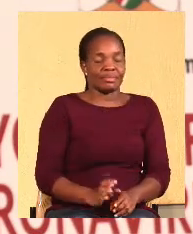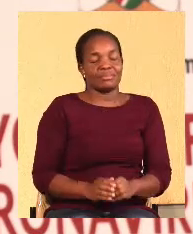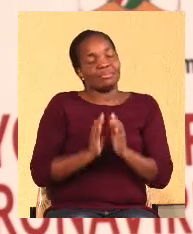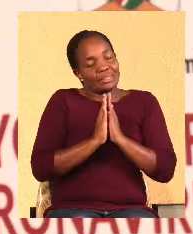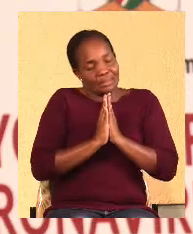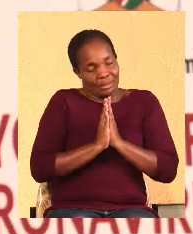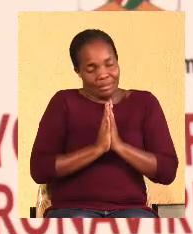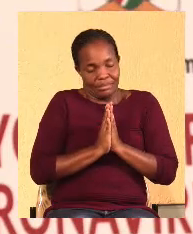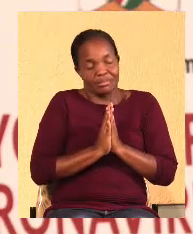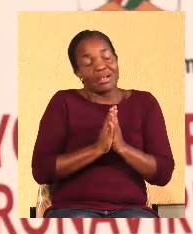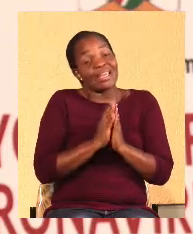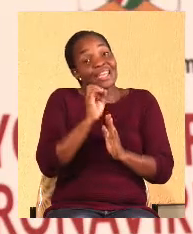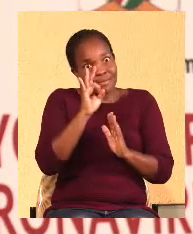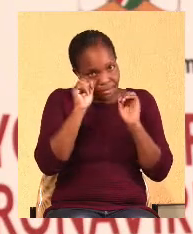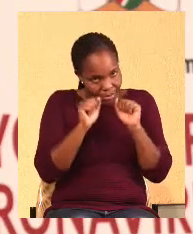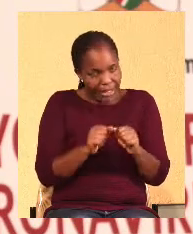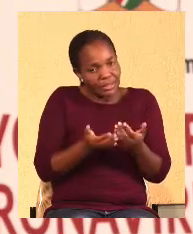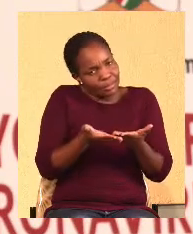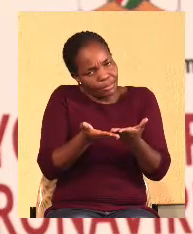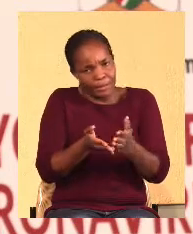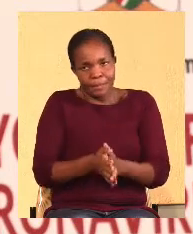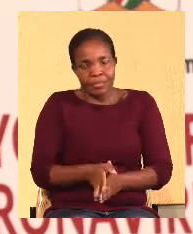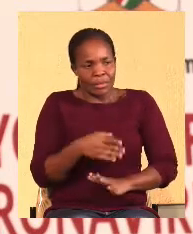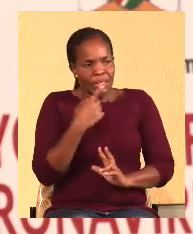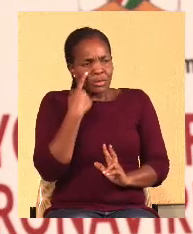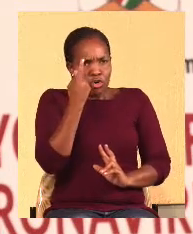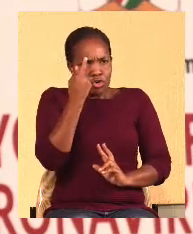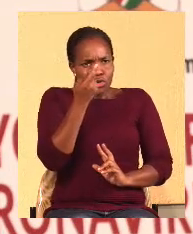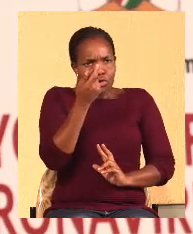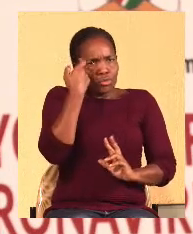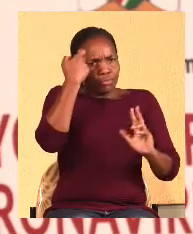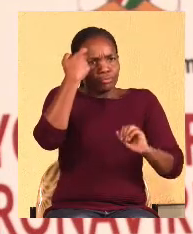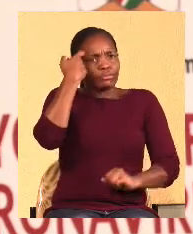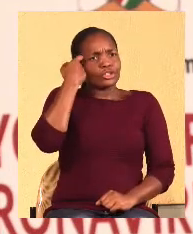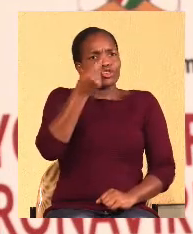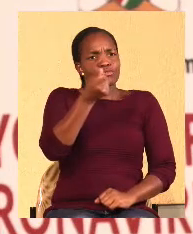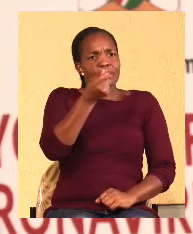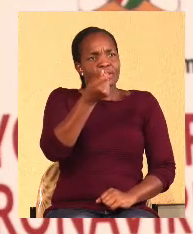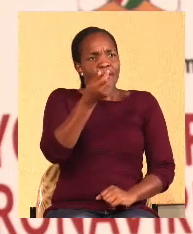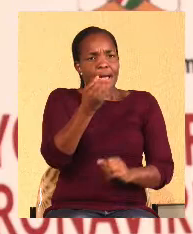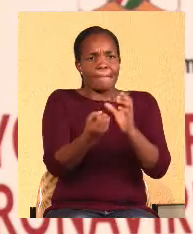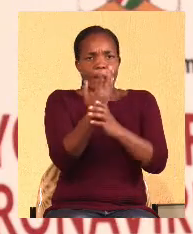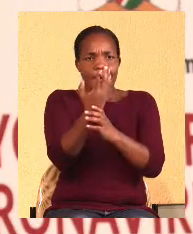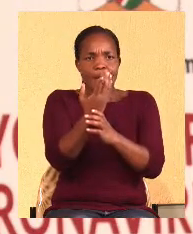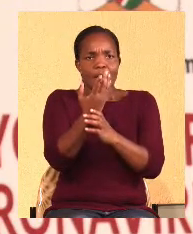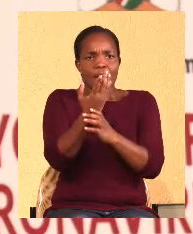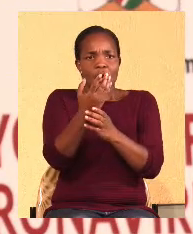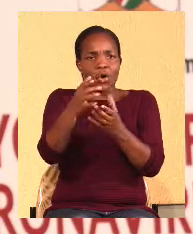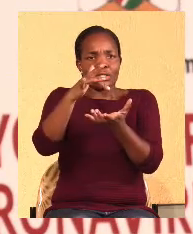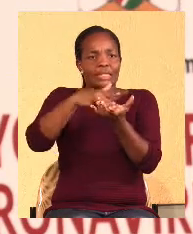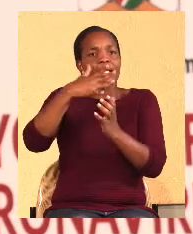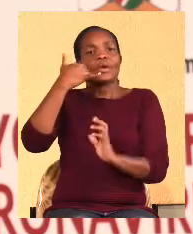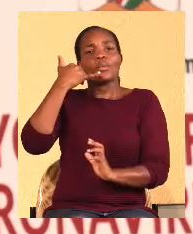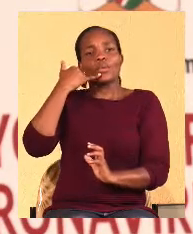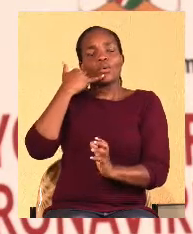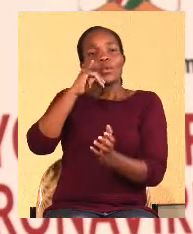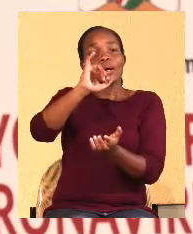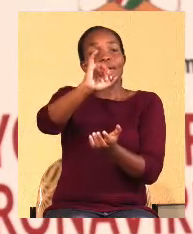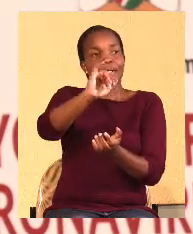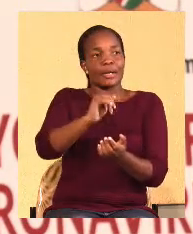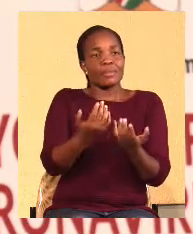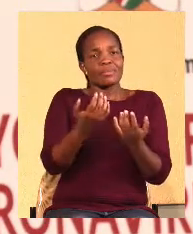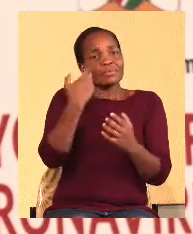possible. I've seen that the Minister of Finance has set up their own hotline. Maybe the